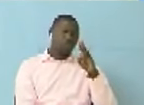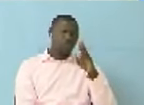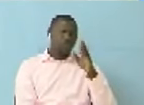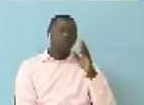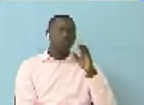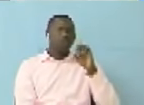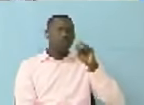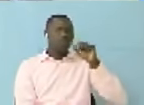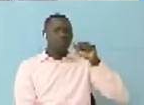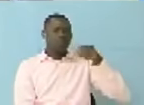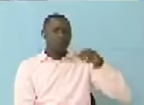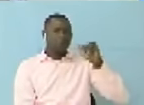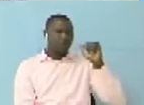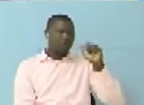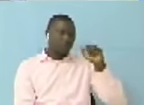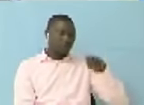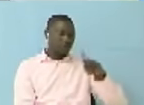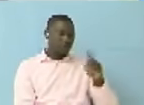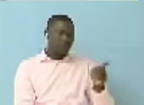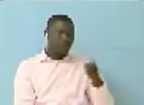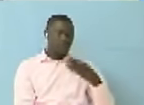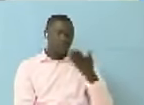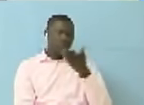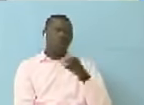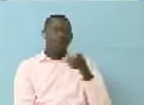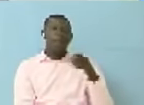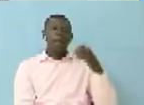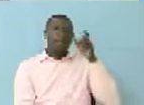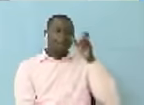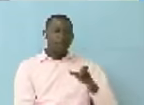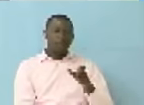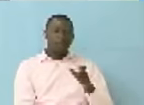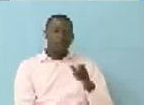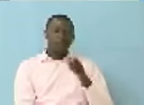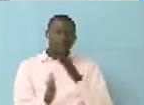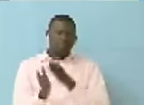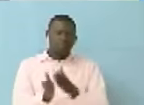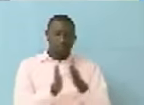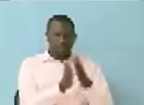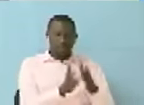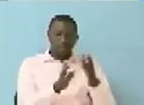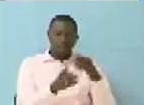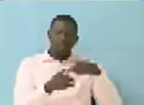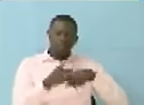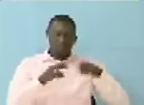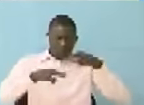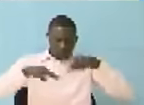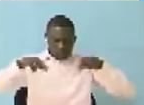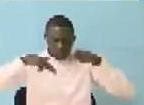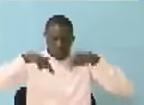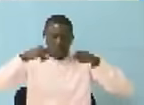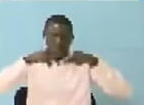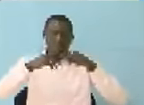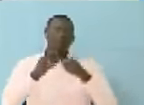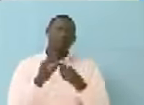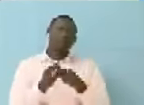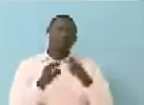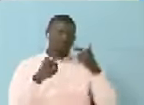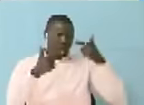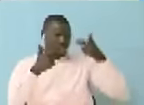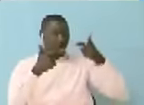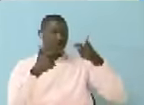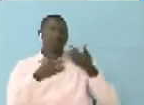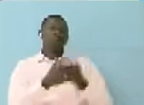Omar Fall. He was the person organizing and arranging the recording. Sering Omar Fall diam rajana said and rode ja ko ay Moumadou Sagnang lomba